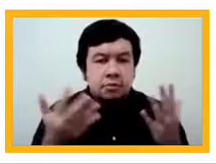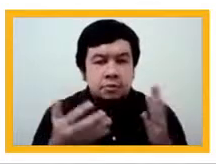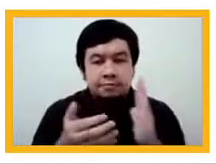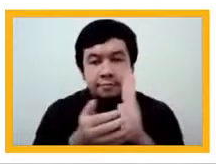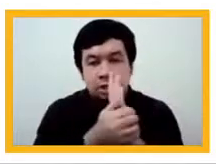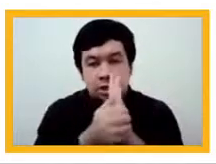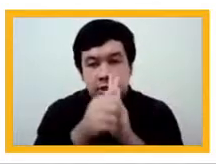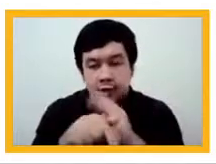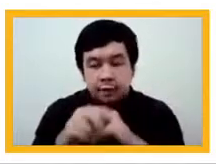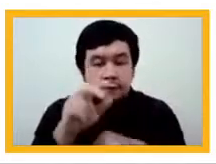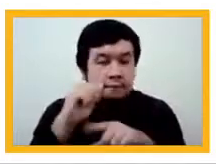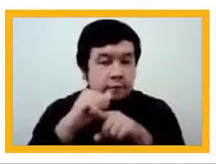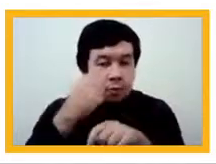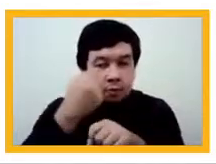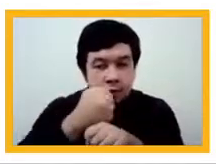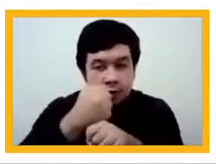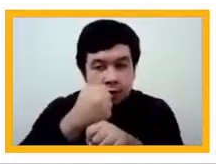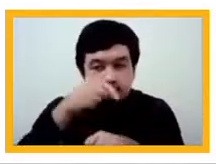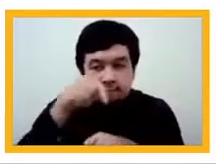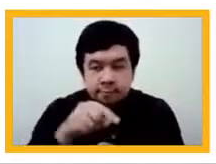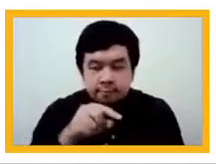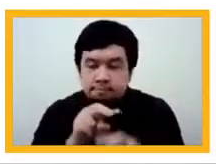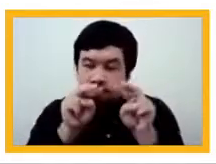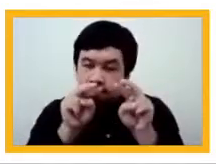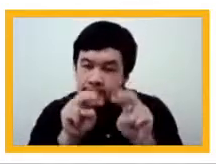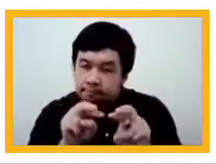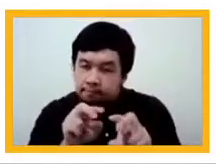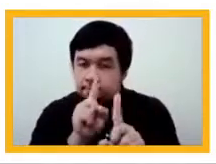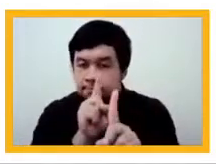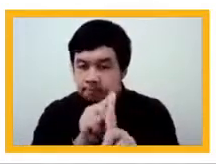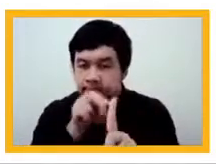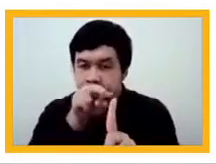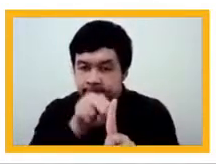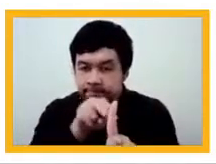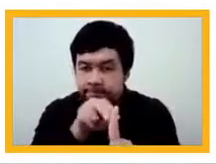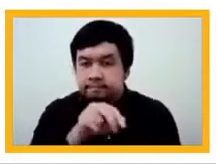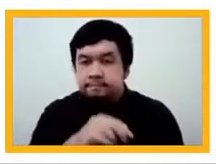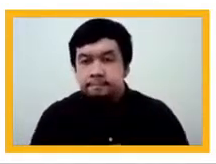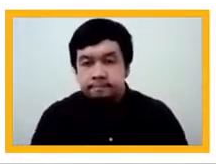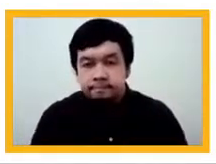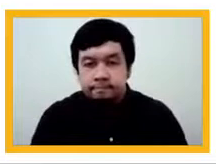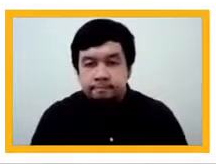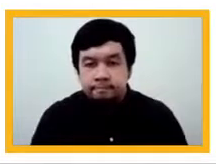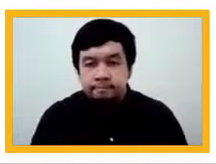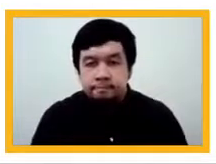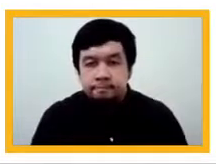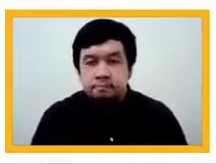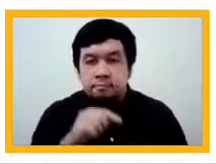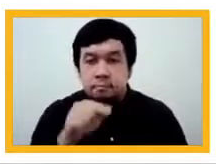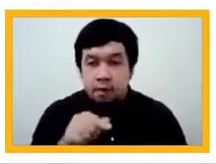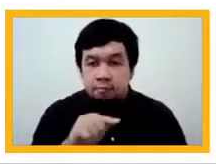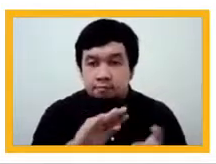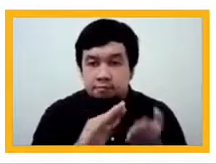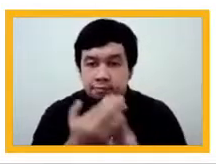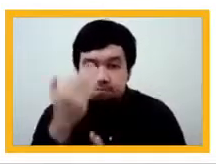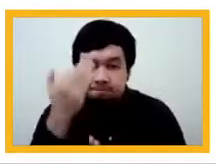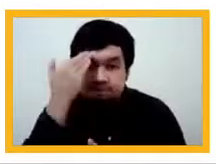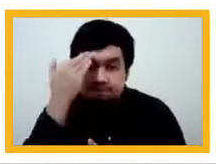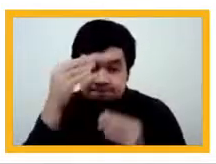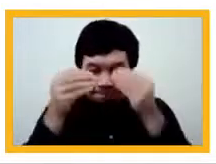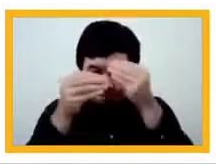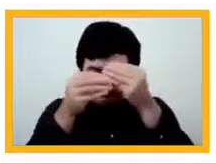apprenticeship, whereby any person who wanted to be a craftsman would train under the supervision of a